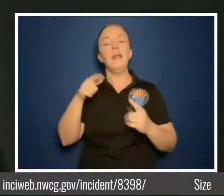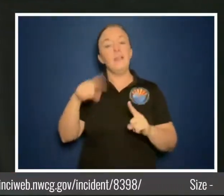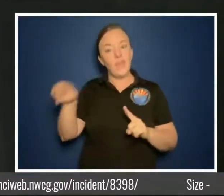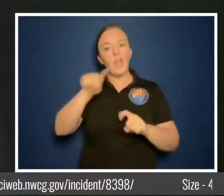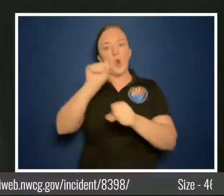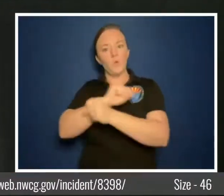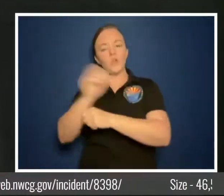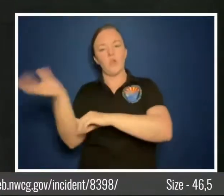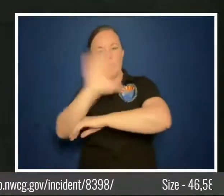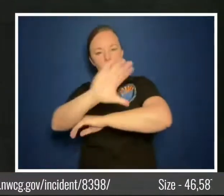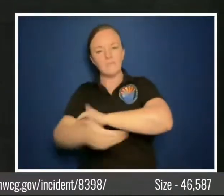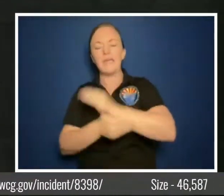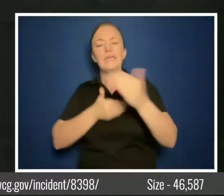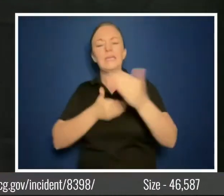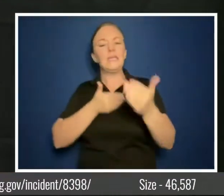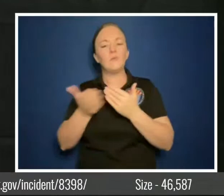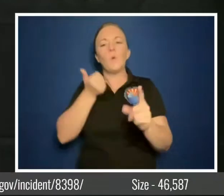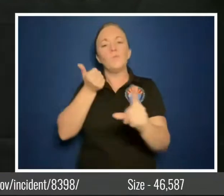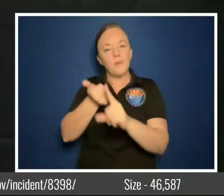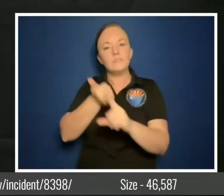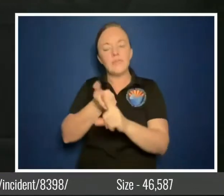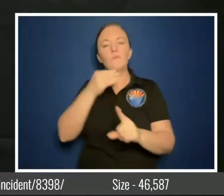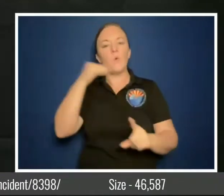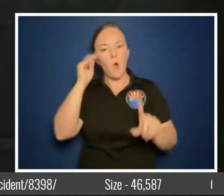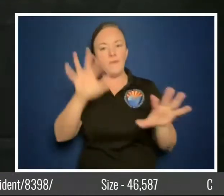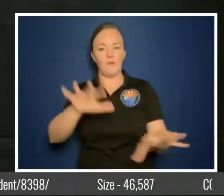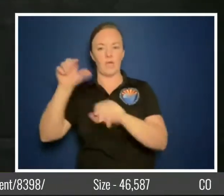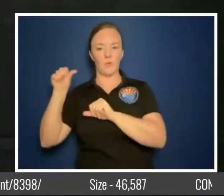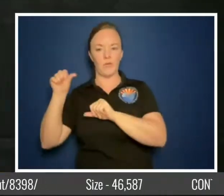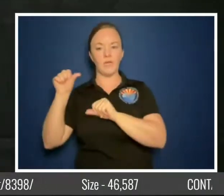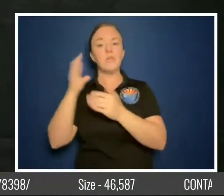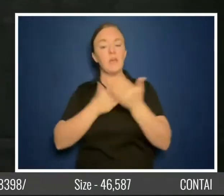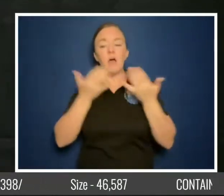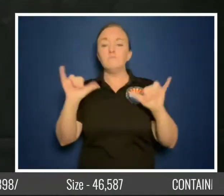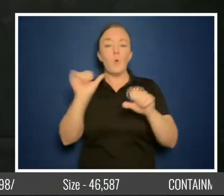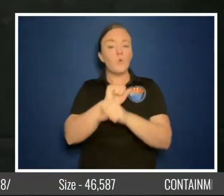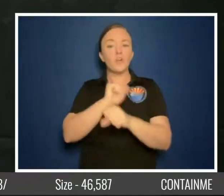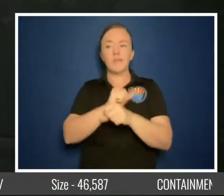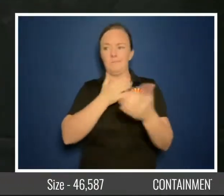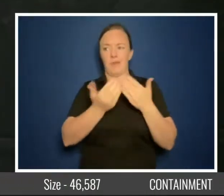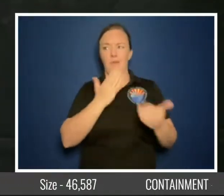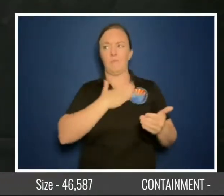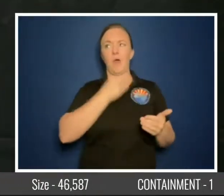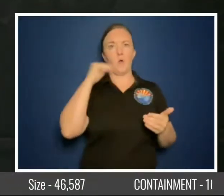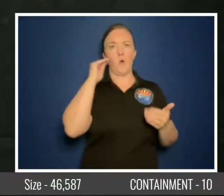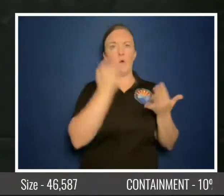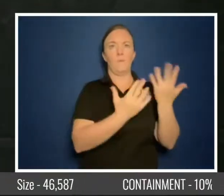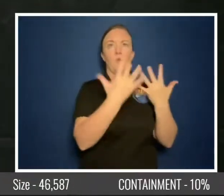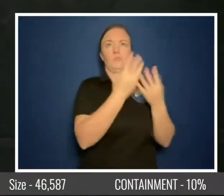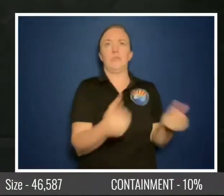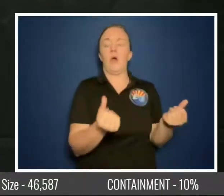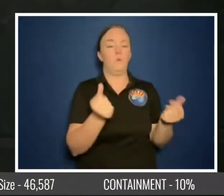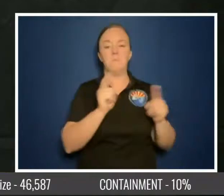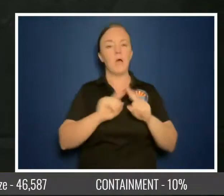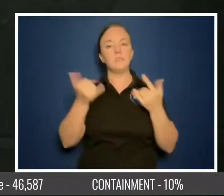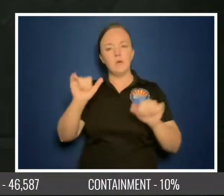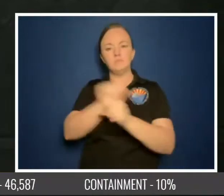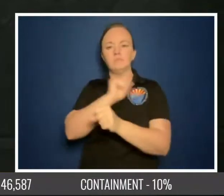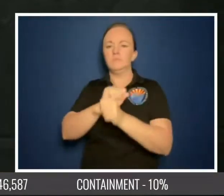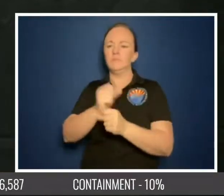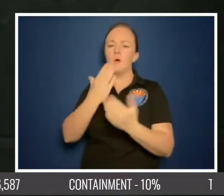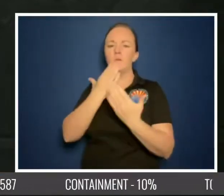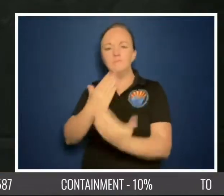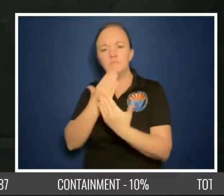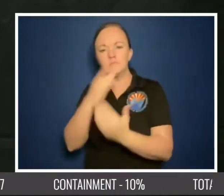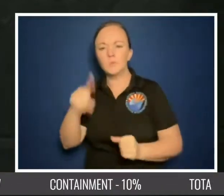Some of them working while they didn't know for sure they still had a home left to go to. So a tip of the cap to those individuals up there. Our partners with the El Dorado